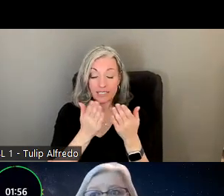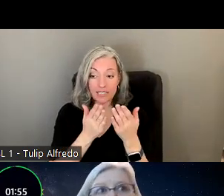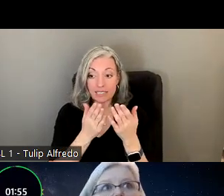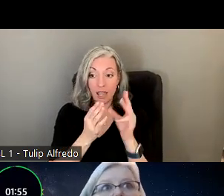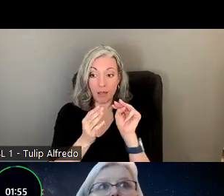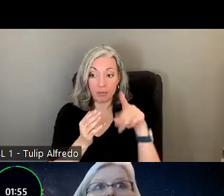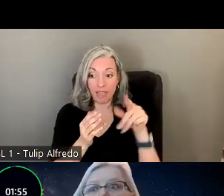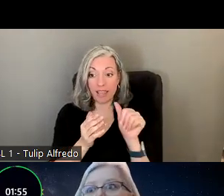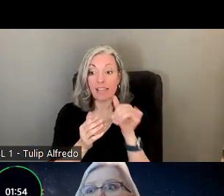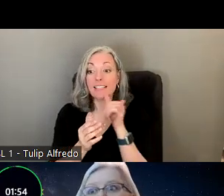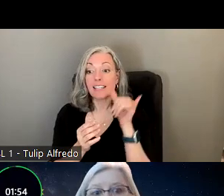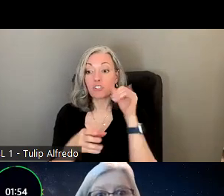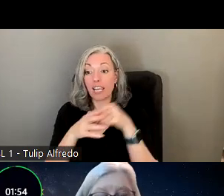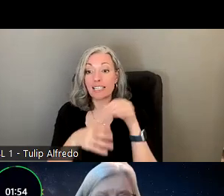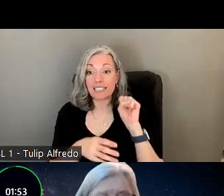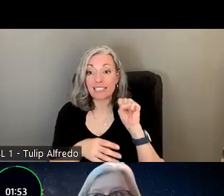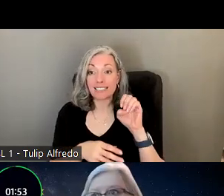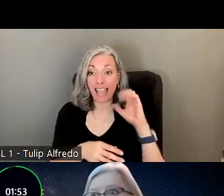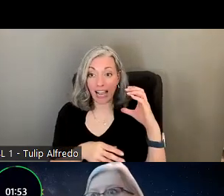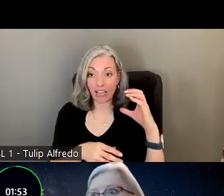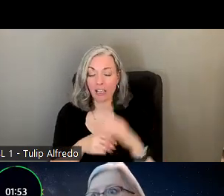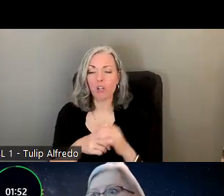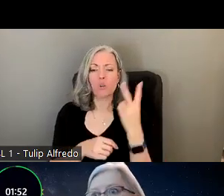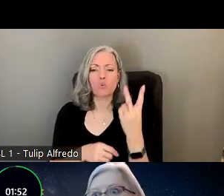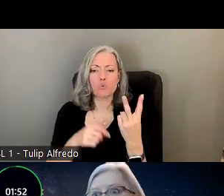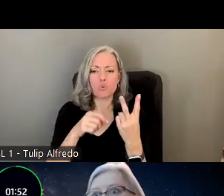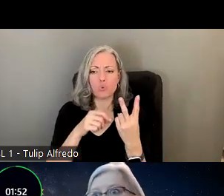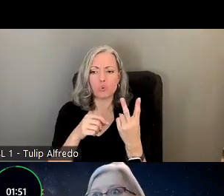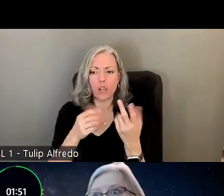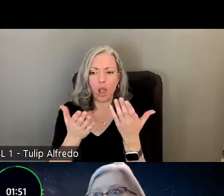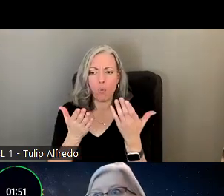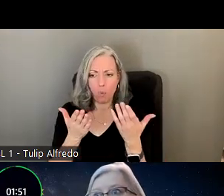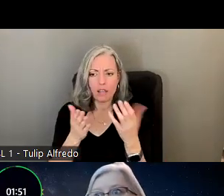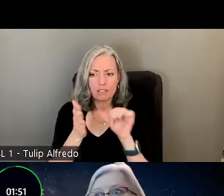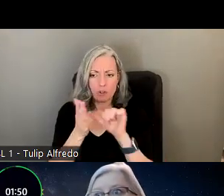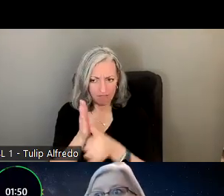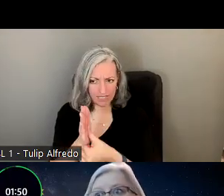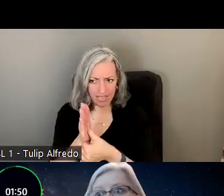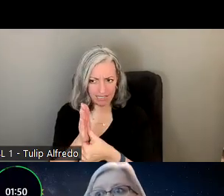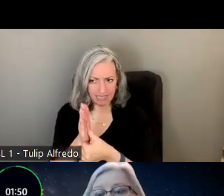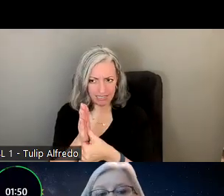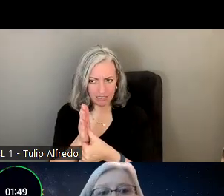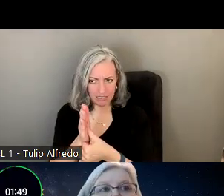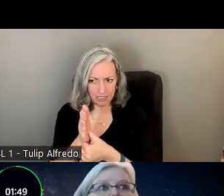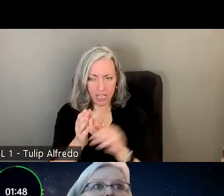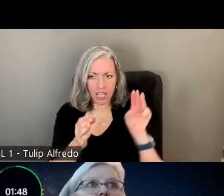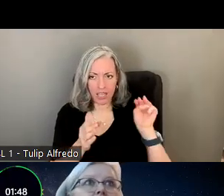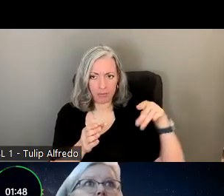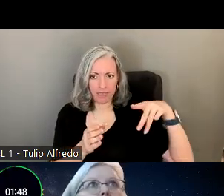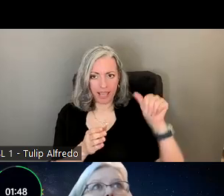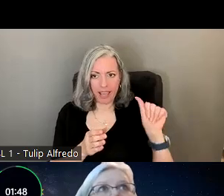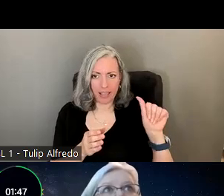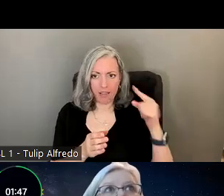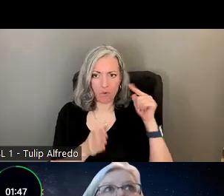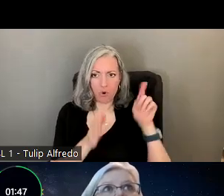two things. Dr. Galley was I think made a point to emphasize that it is a master plan for